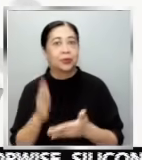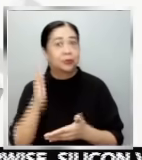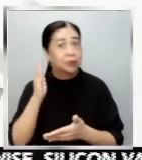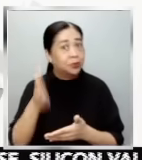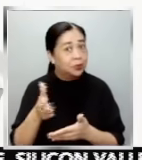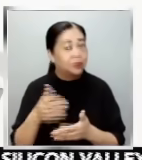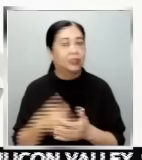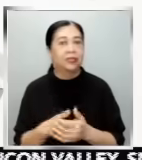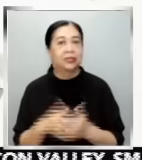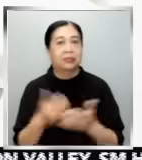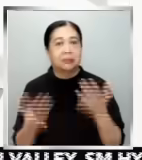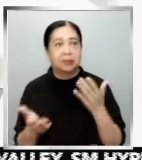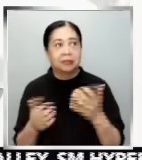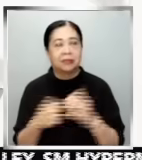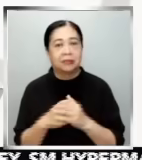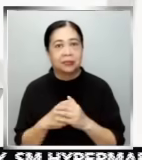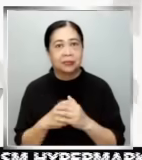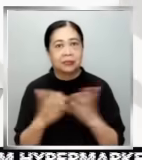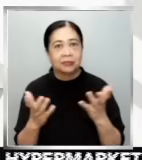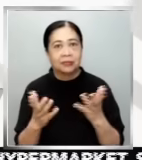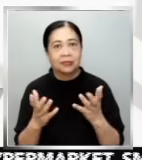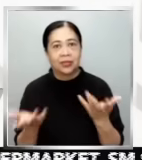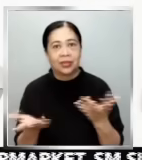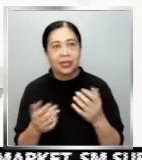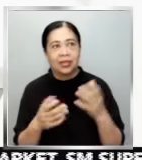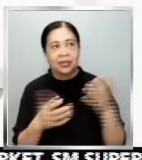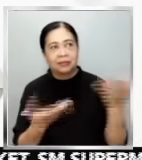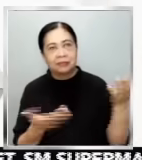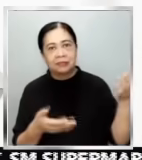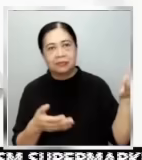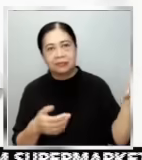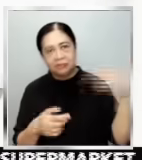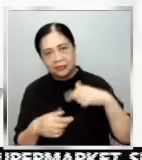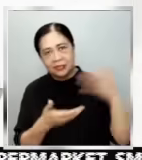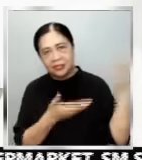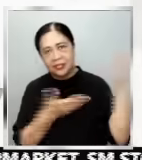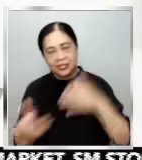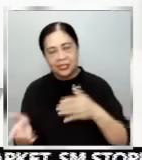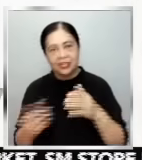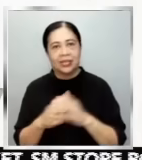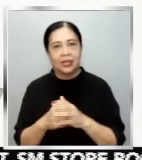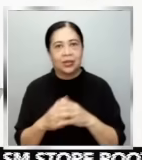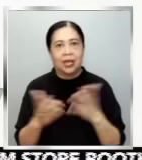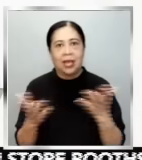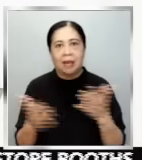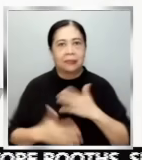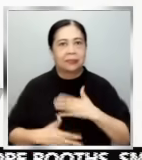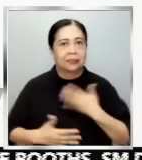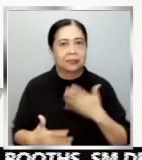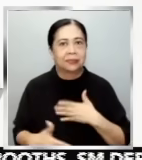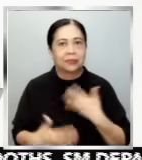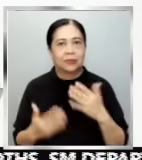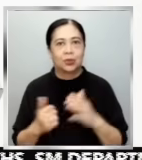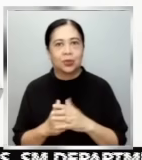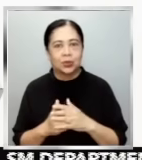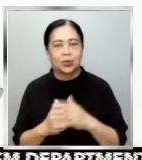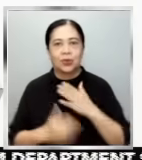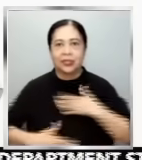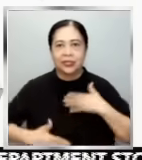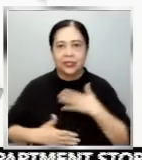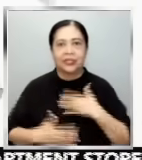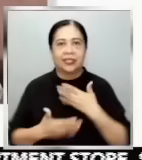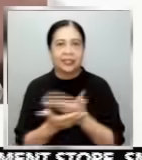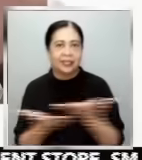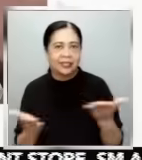maybe of course with Jake personally and of course Uh Well I'm glad to entertain you when you Visit the